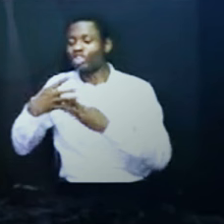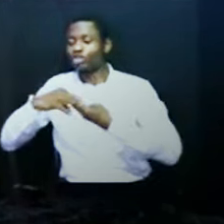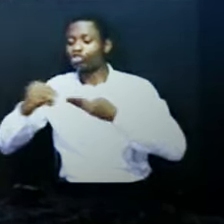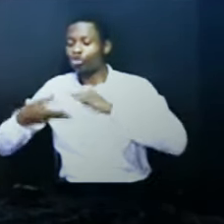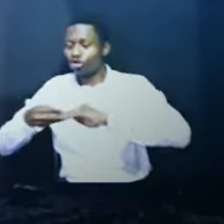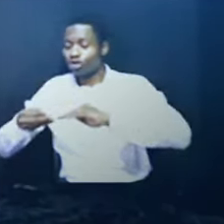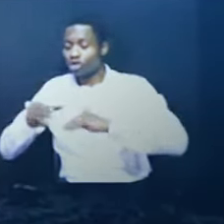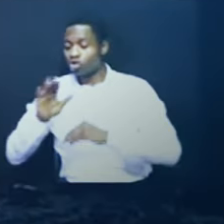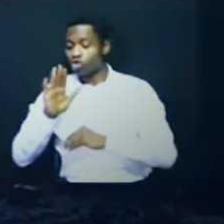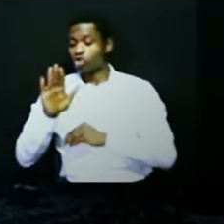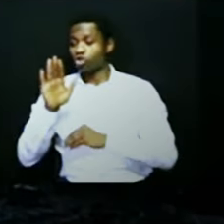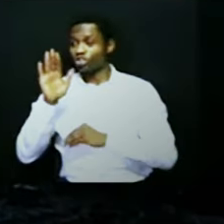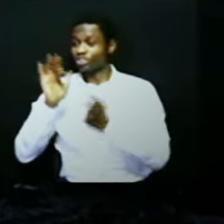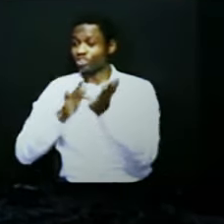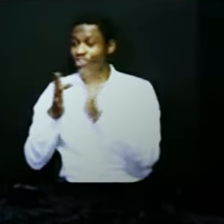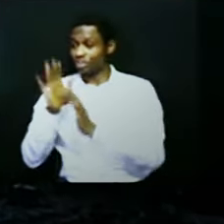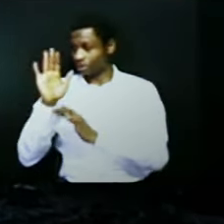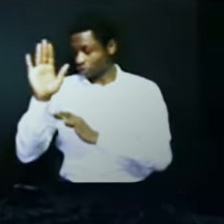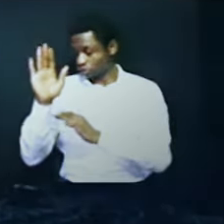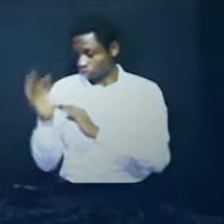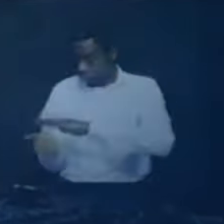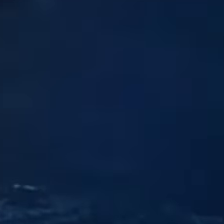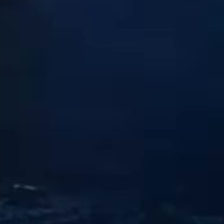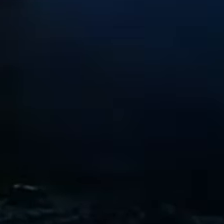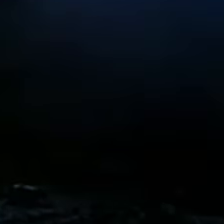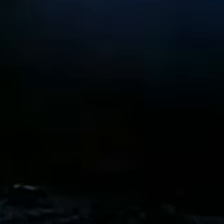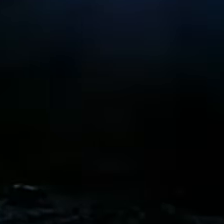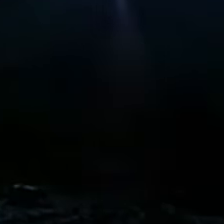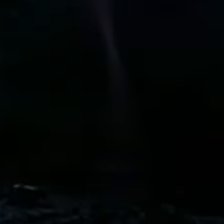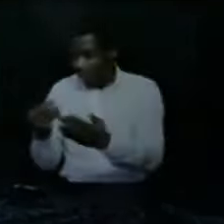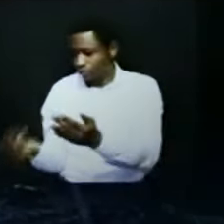Jesus Christ.